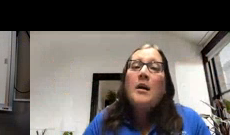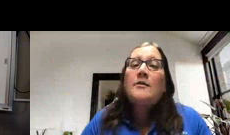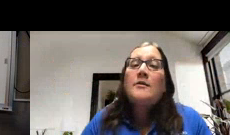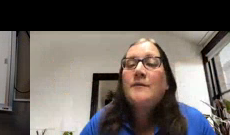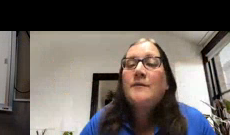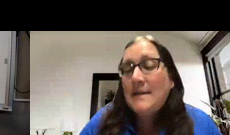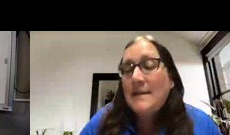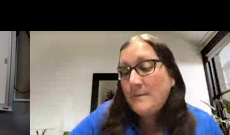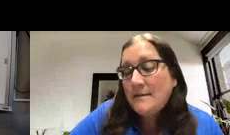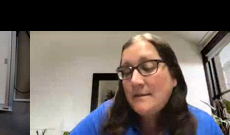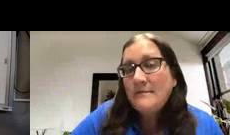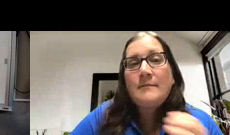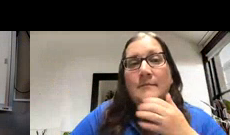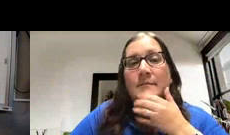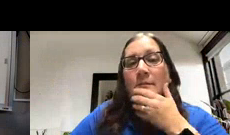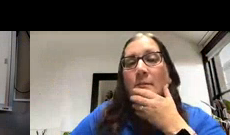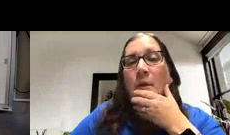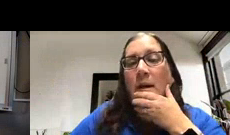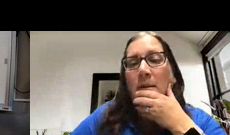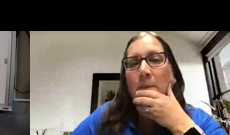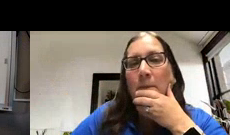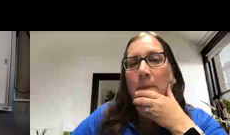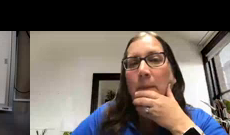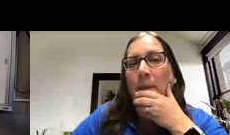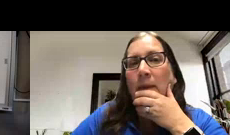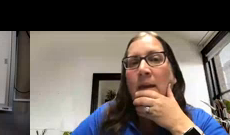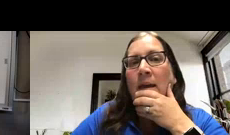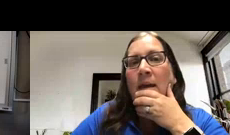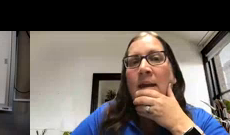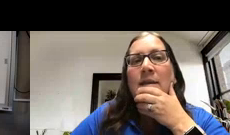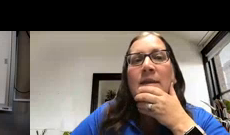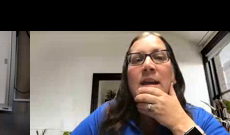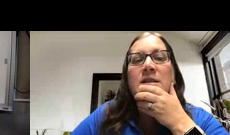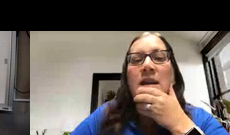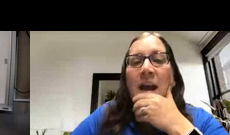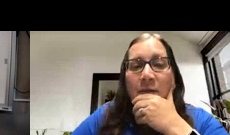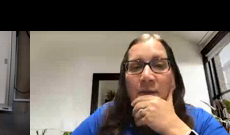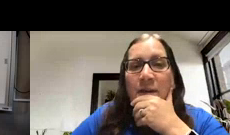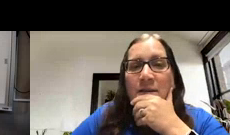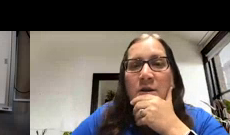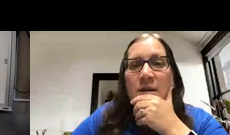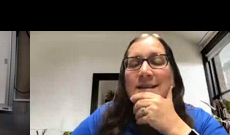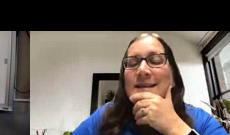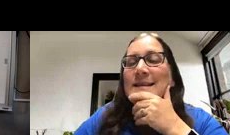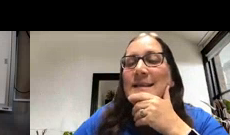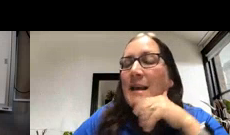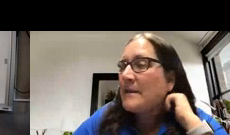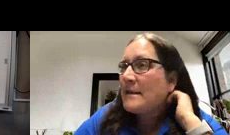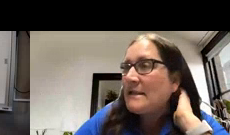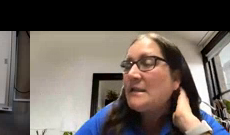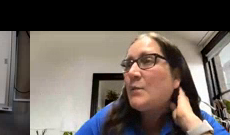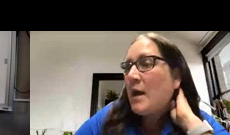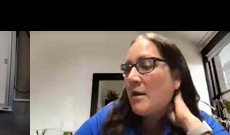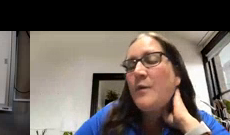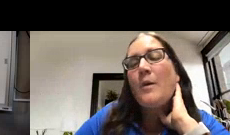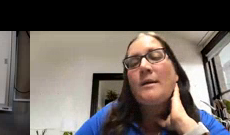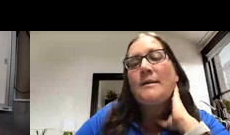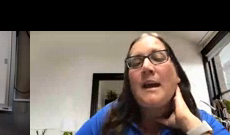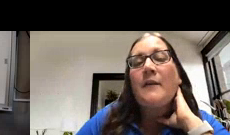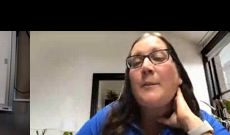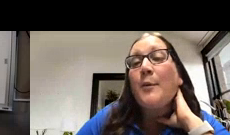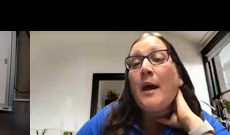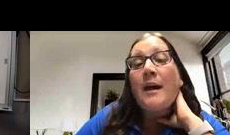across all your different teams, okay? The chat feature is the same. This is where